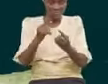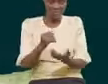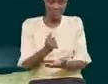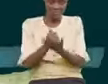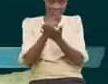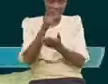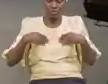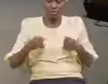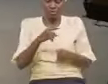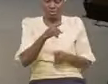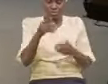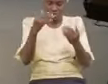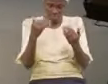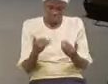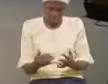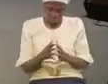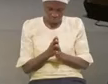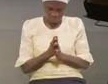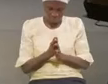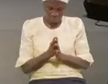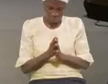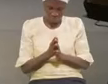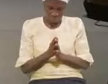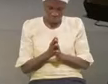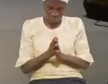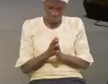anyigbare li de juare li kola yo do fifila.